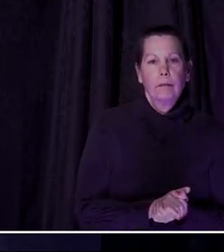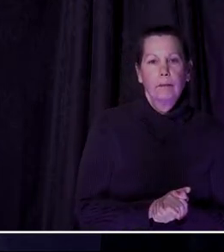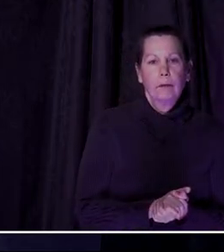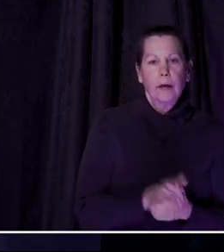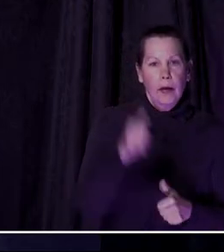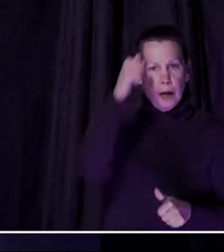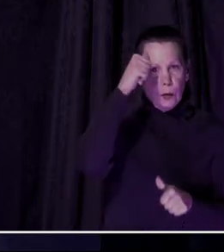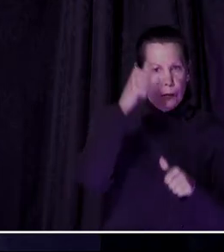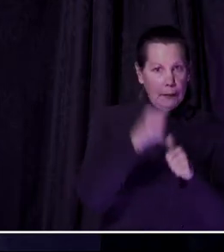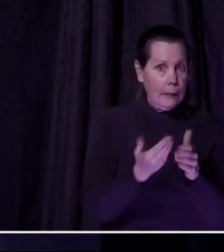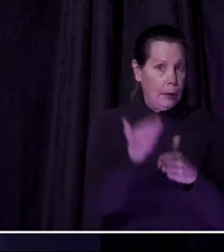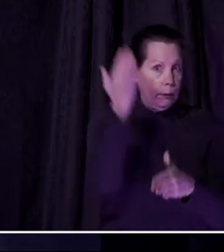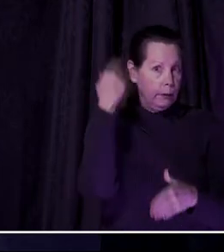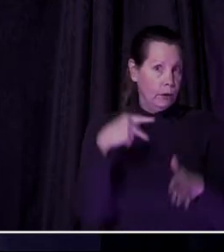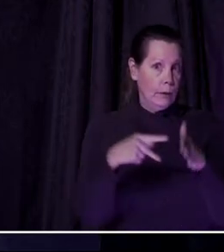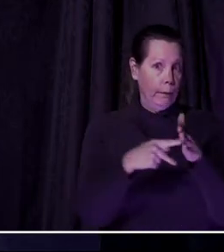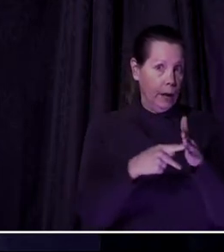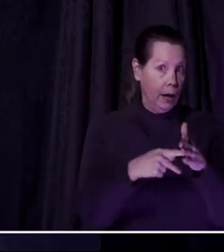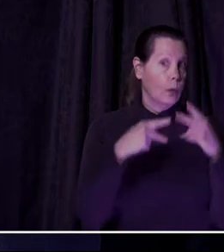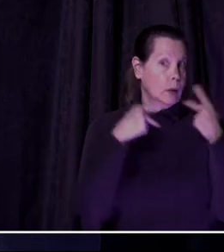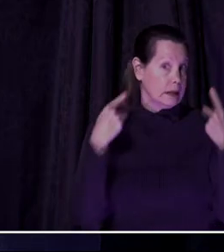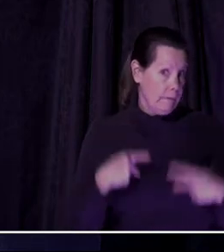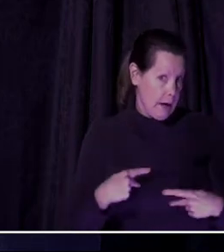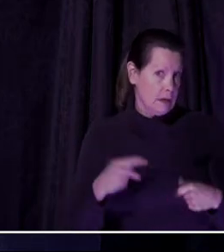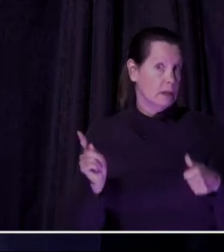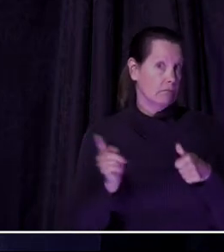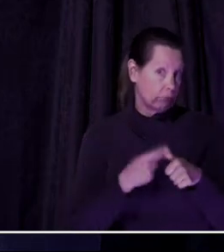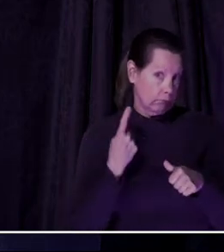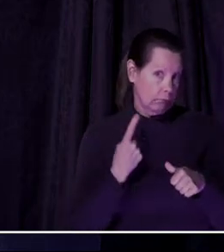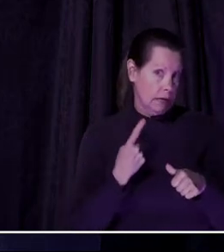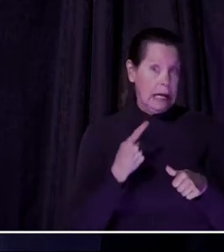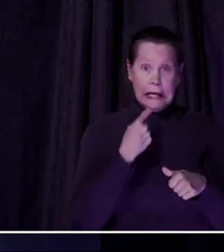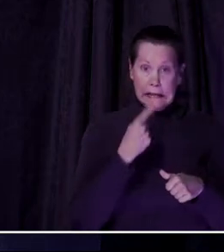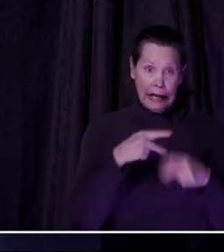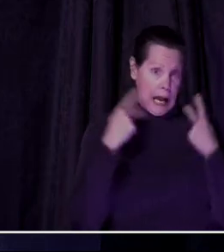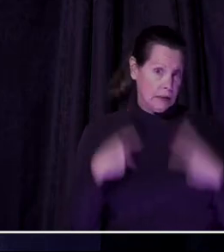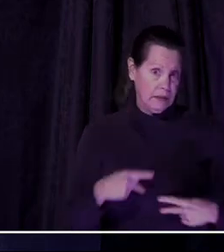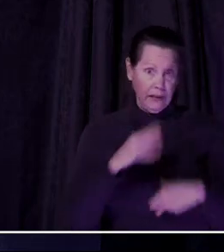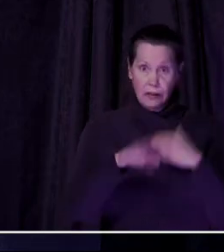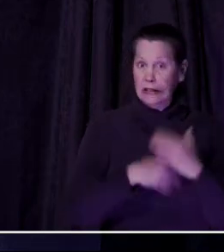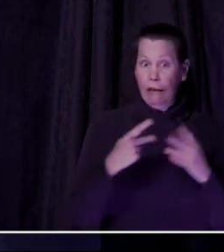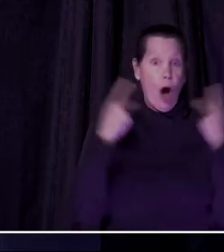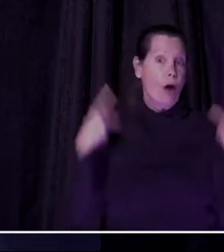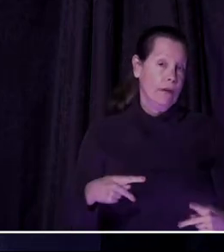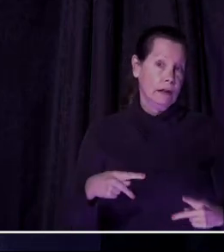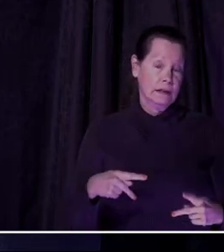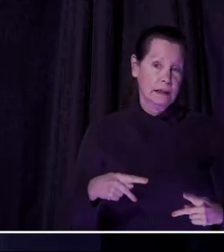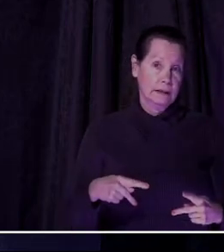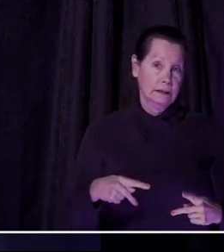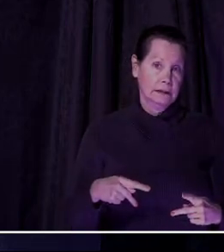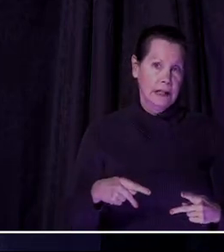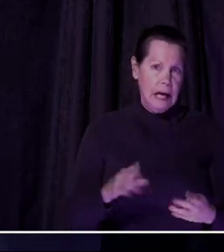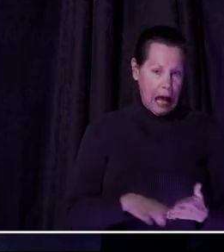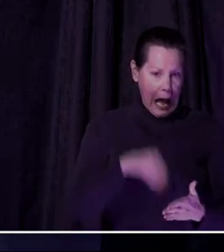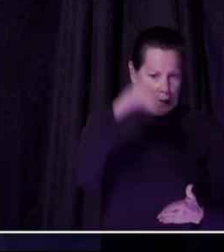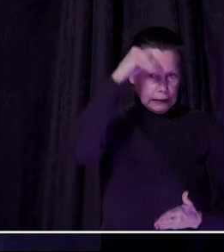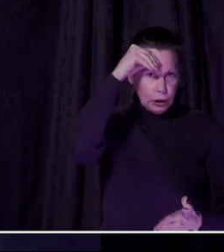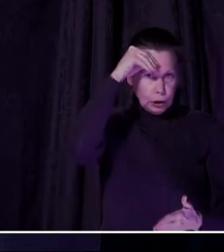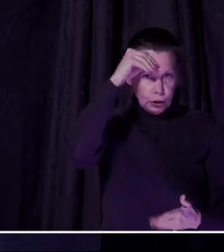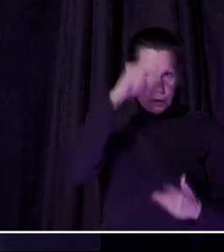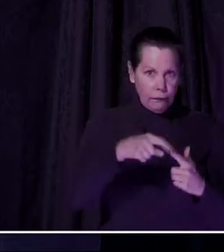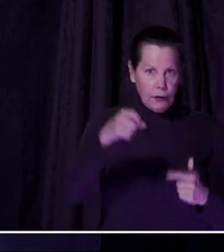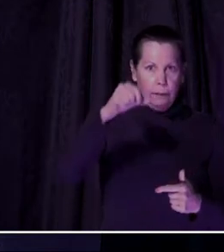Remember, before Paul was a Pharisee, he said, I was a Pharisee of Pharisees, learned under the feet of